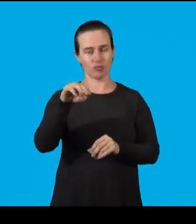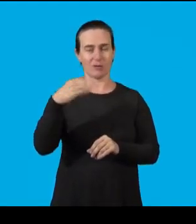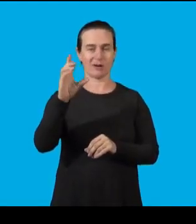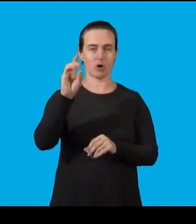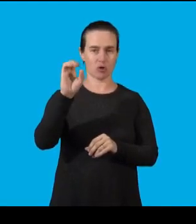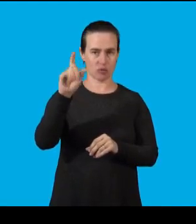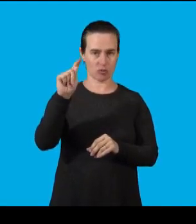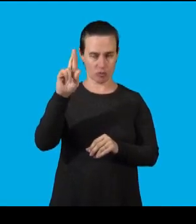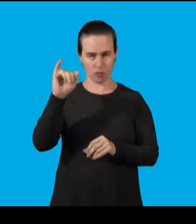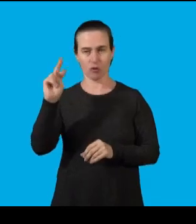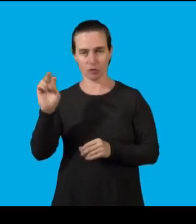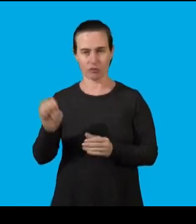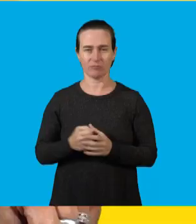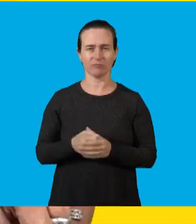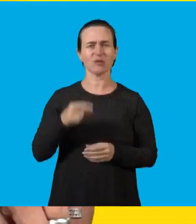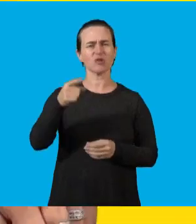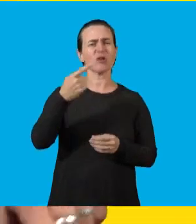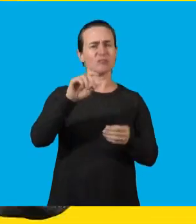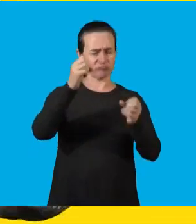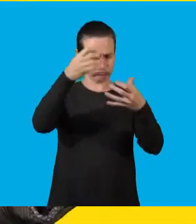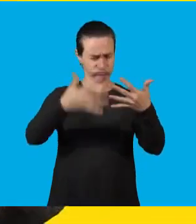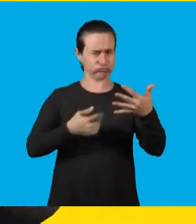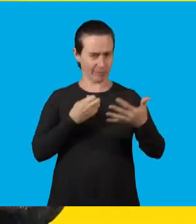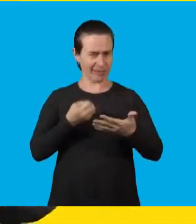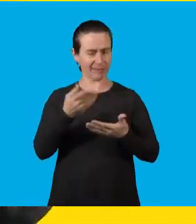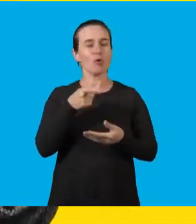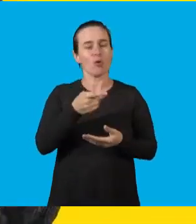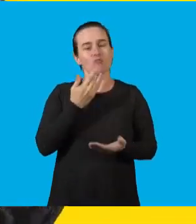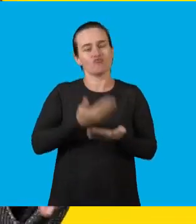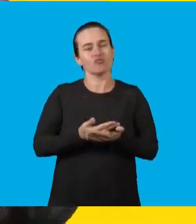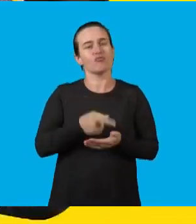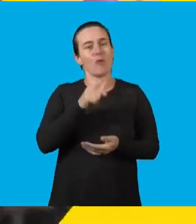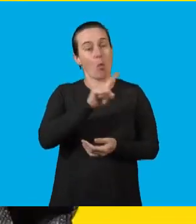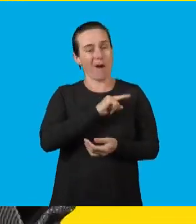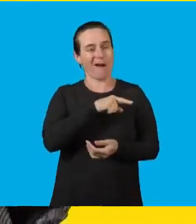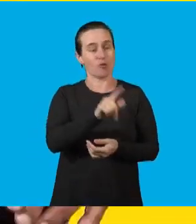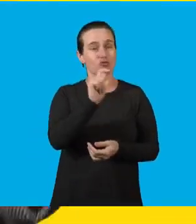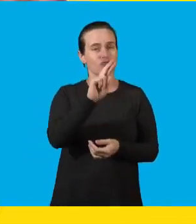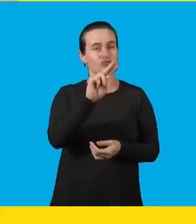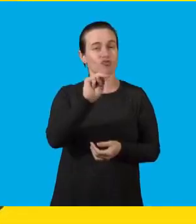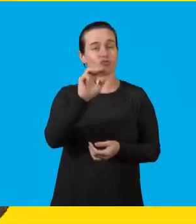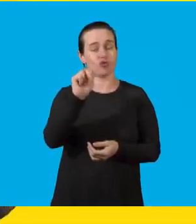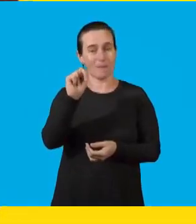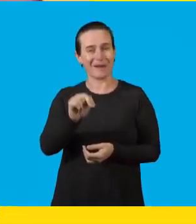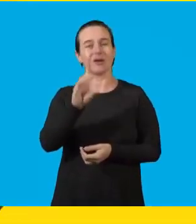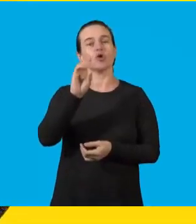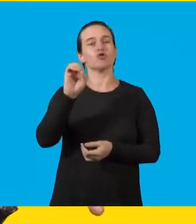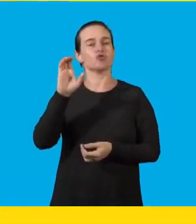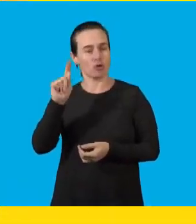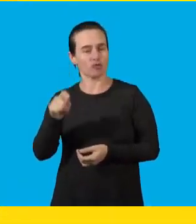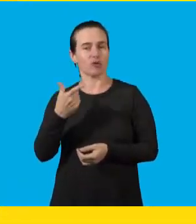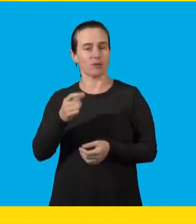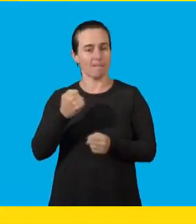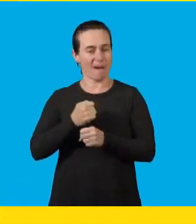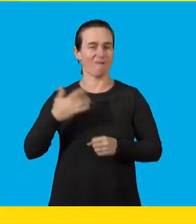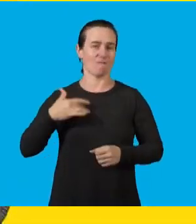leadership against communism. So all these responses show that the Truman Doctrine was put in place because there was a problem,